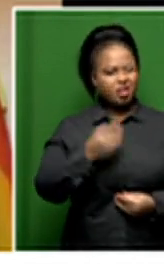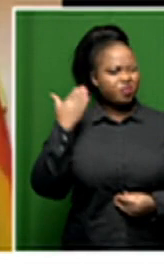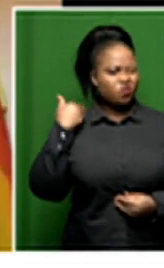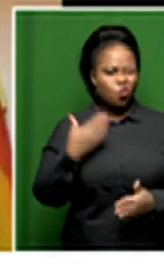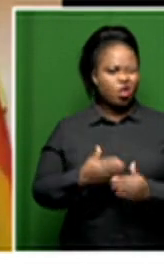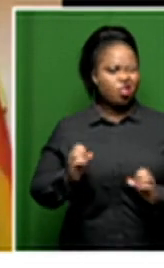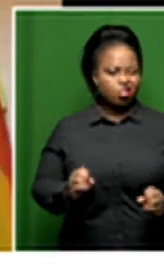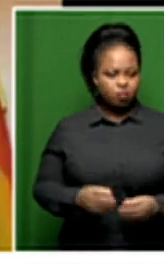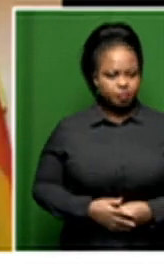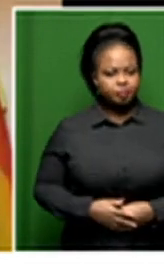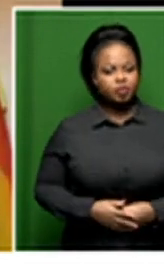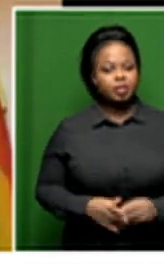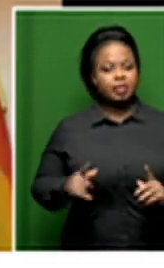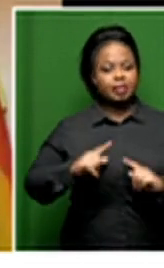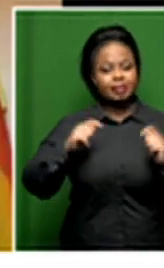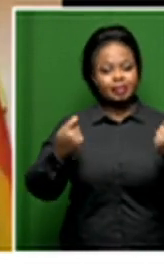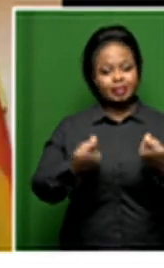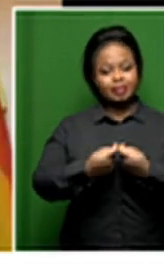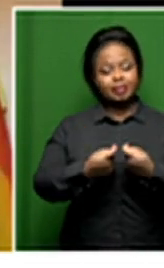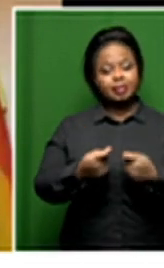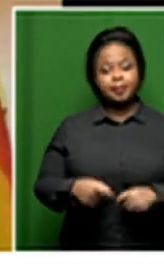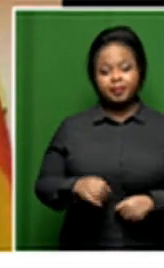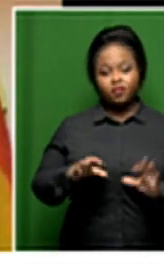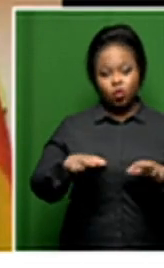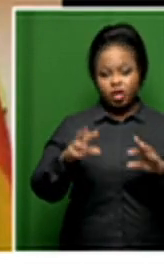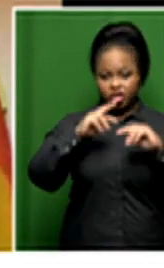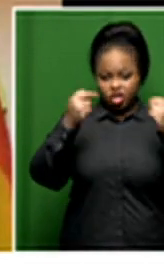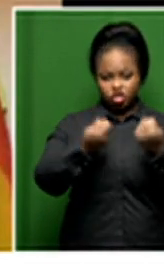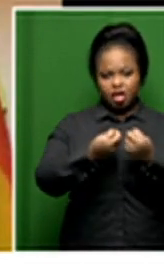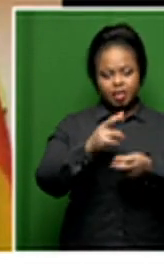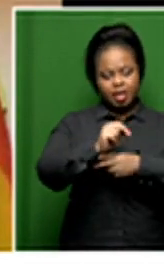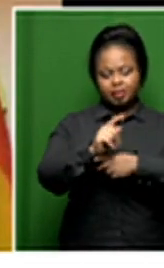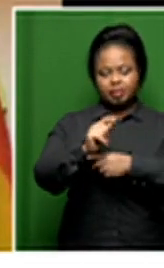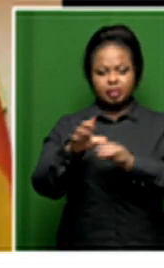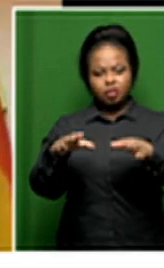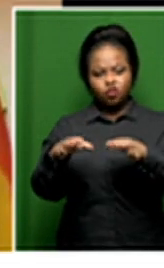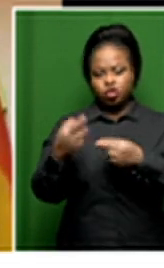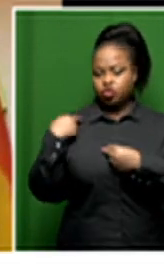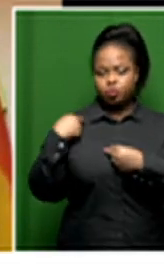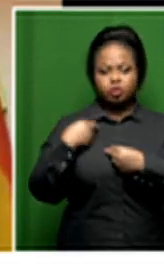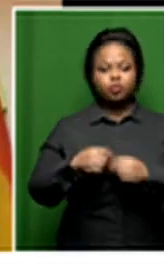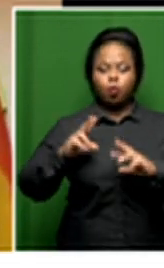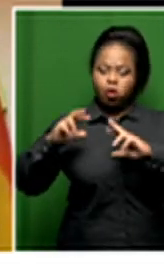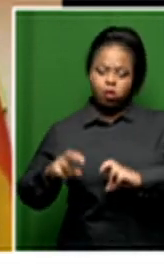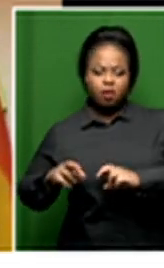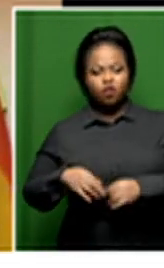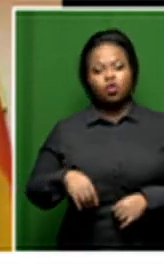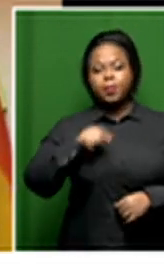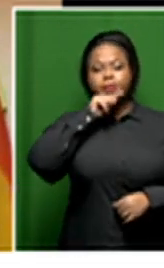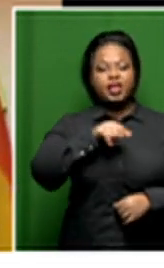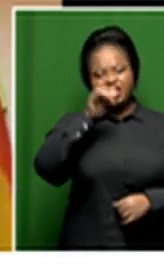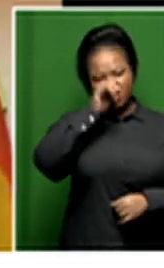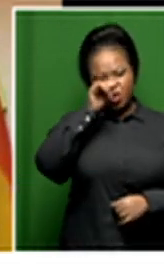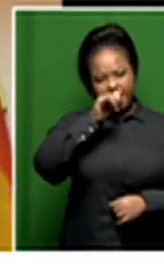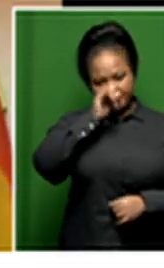active. The task team that is required to rapidly respond to hate crimes. And of course, in the national